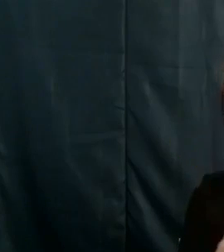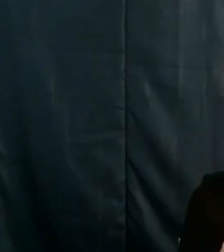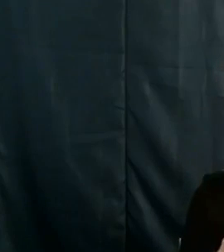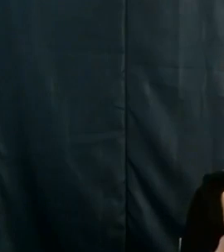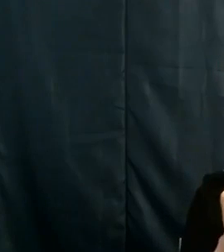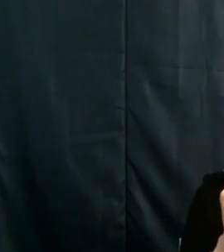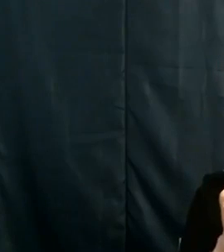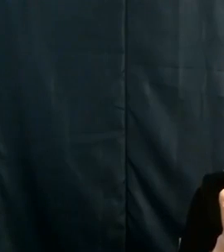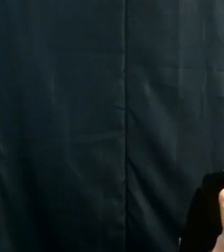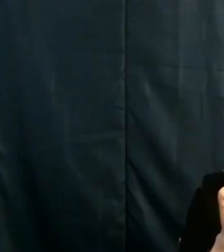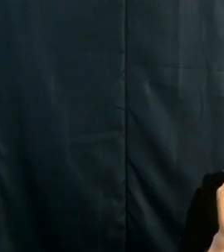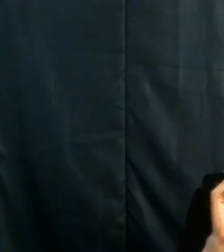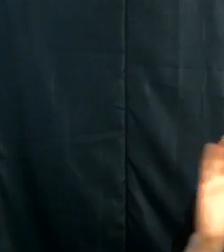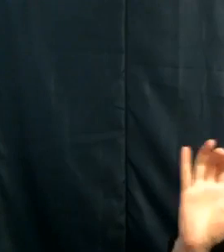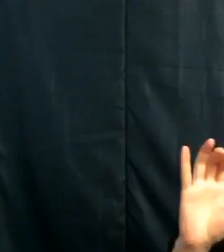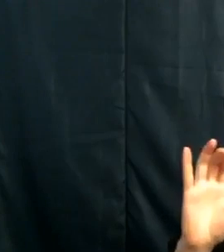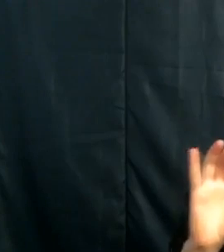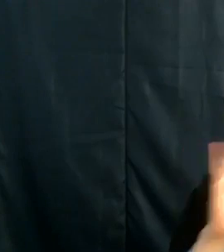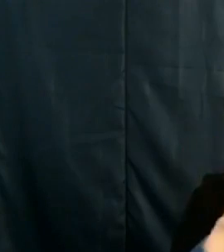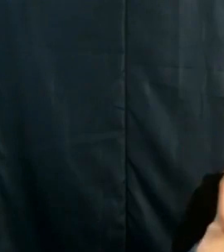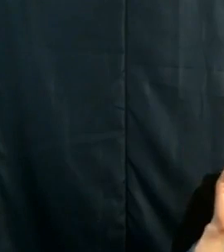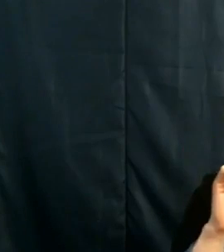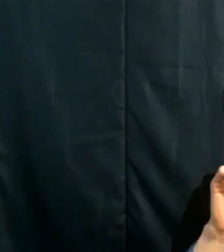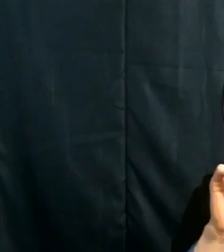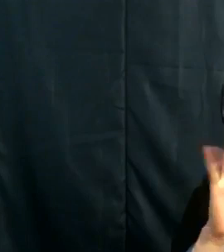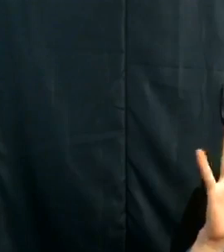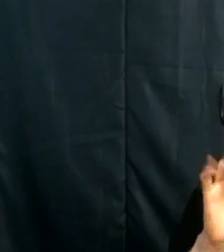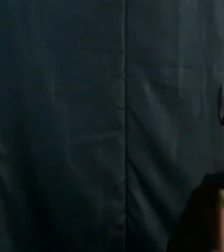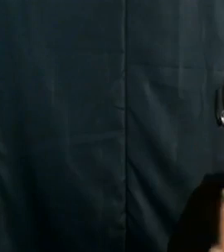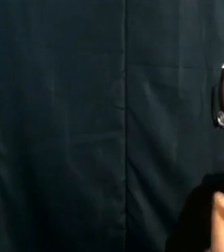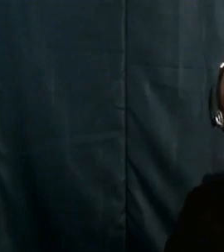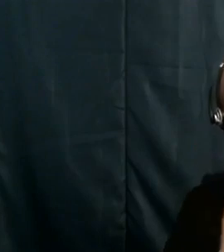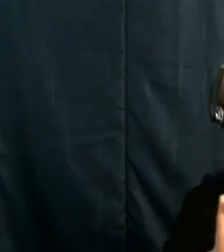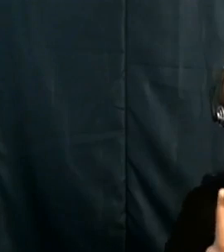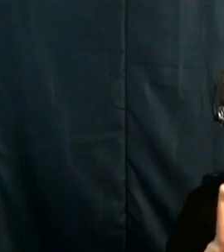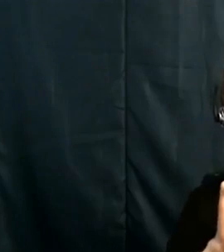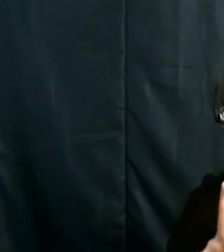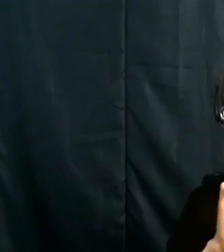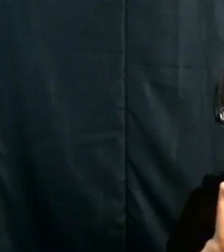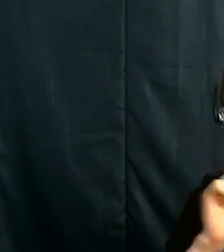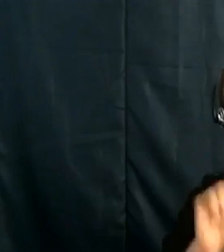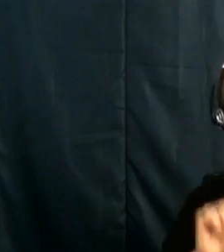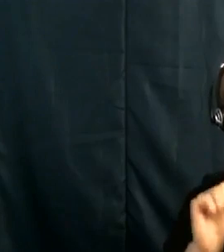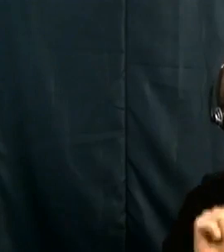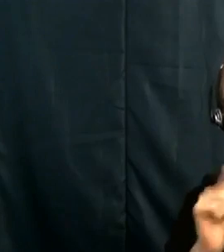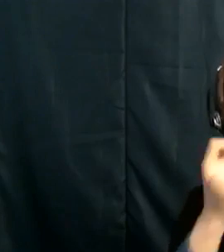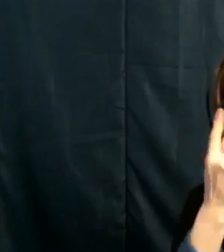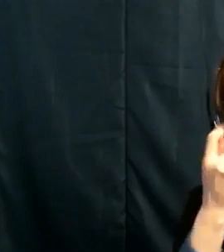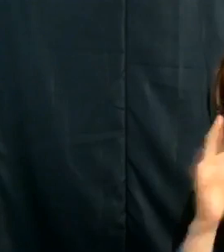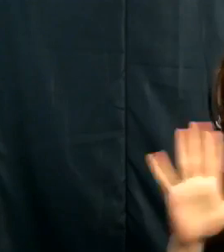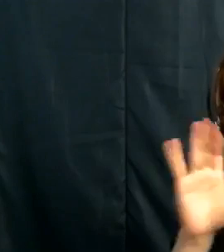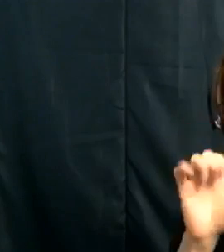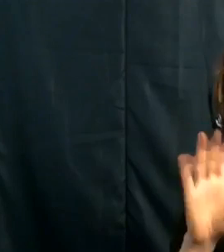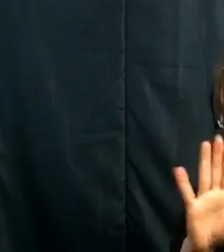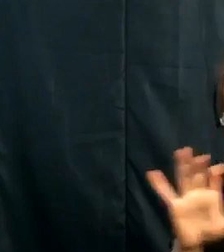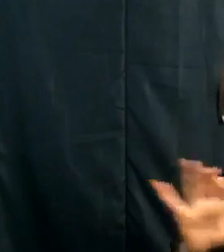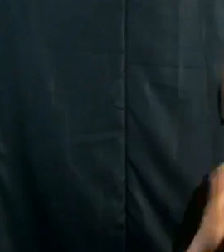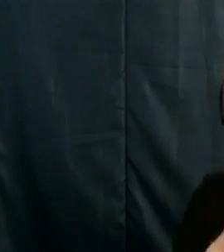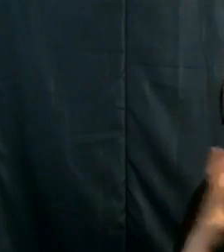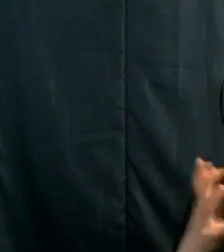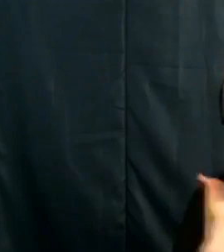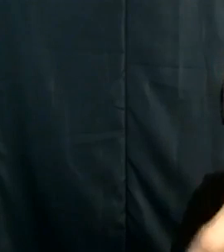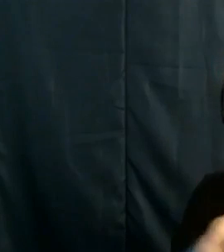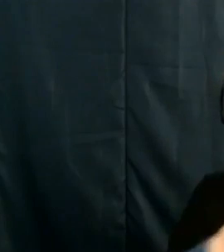UTMC for developing the laboratory capability. And it's my understanding that your labs do a fair amount of our